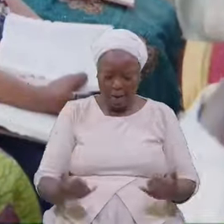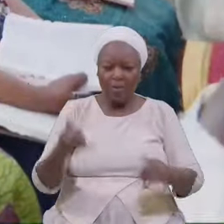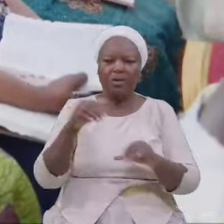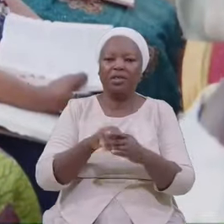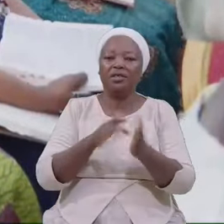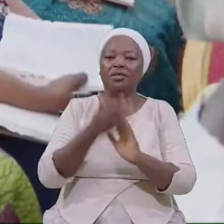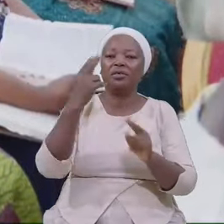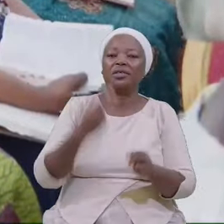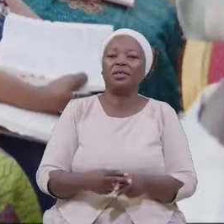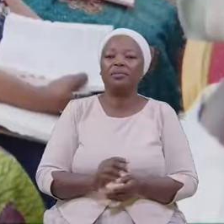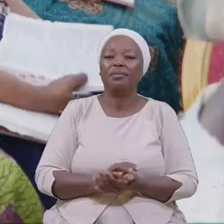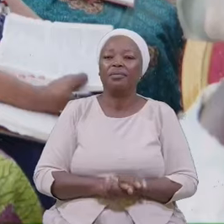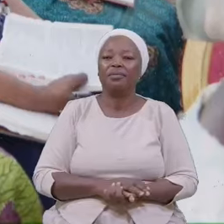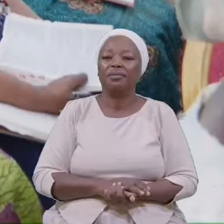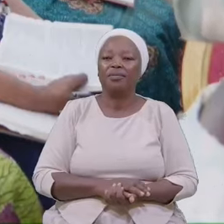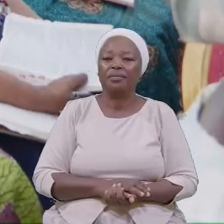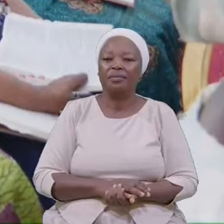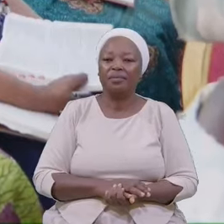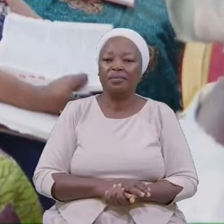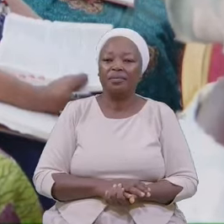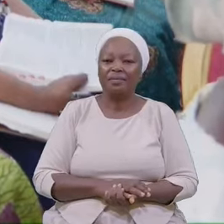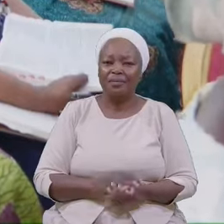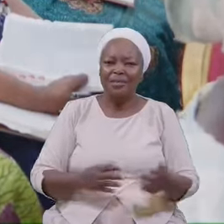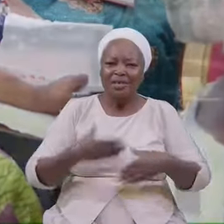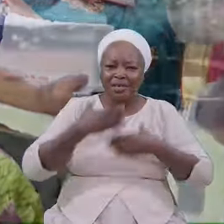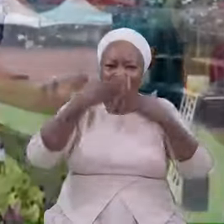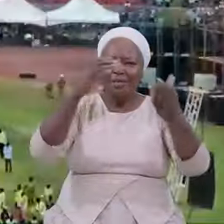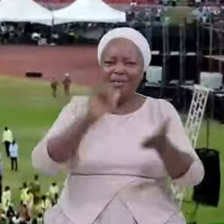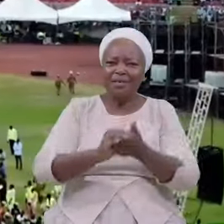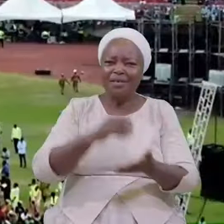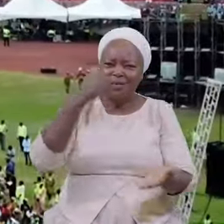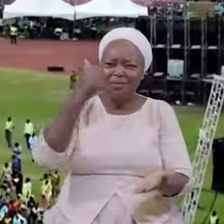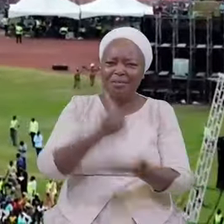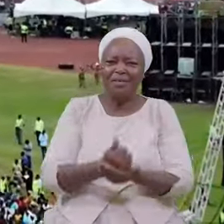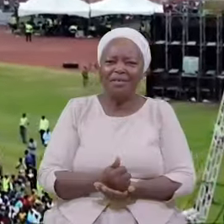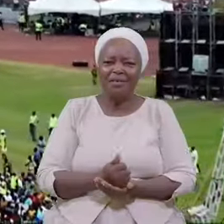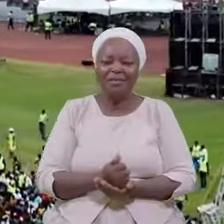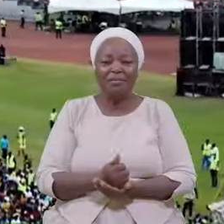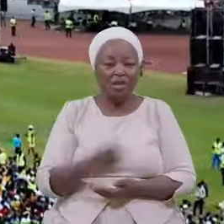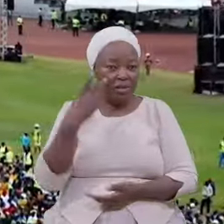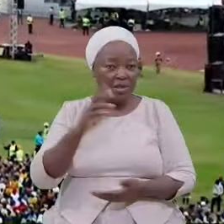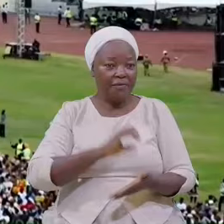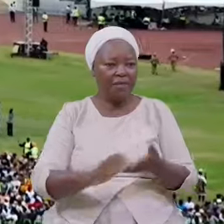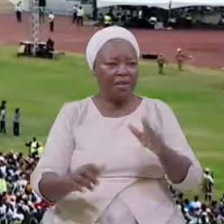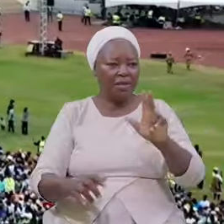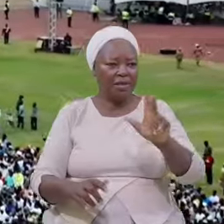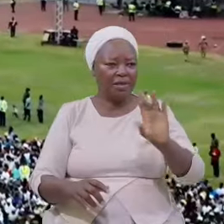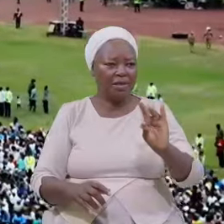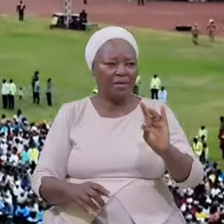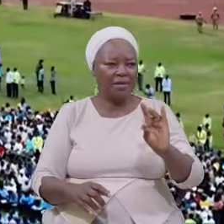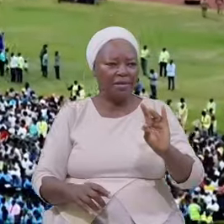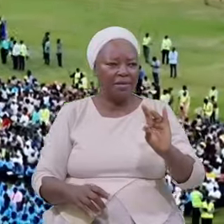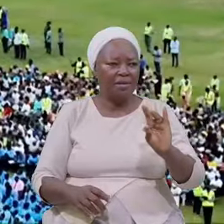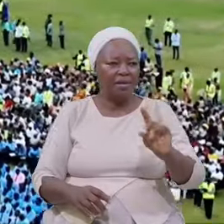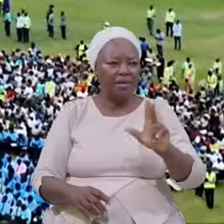votre salut en l'instant. For that, amen. Donne-moi cette main là. Now look at verse 38. Voyez le verset 38. In